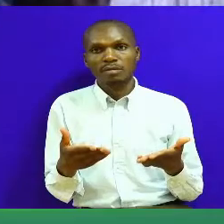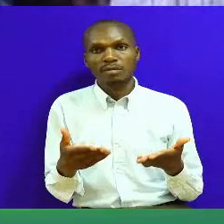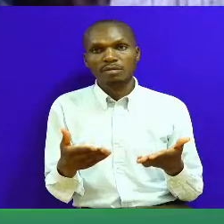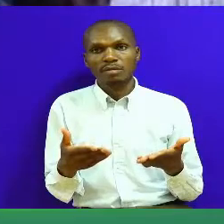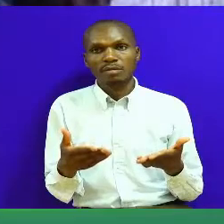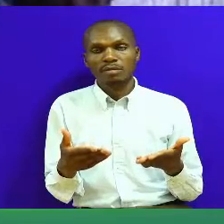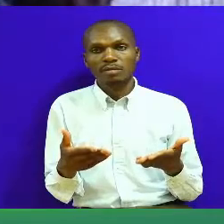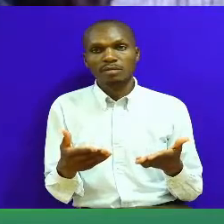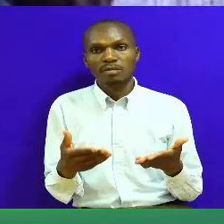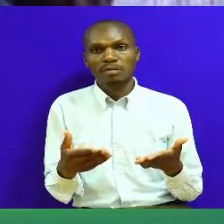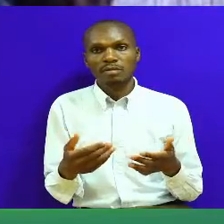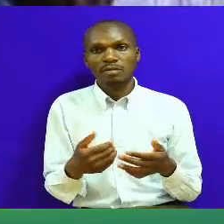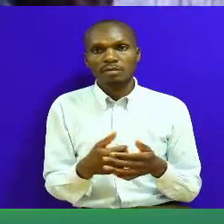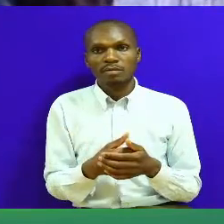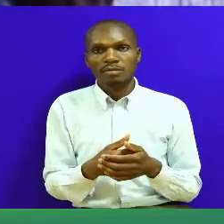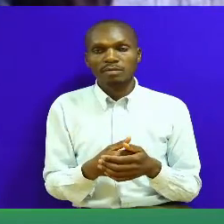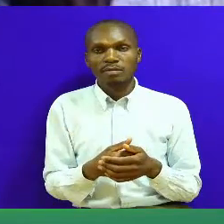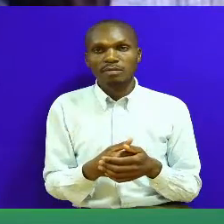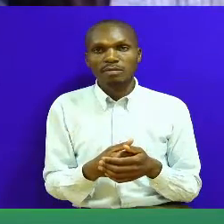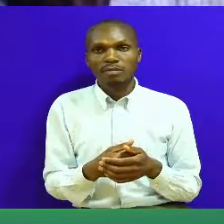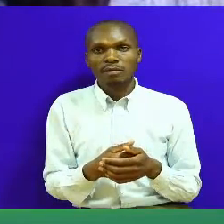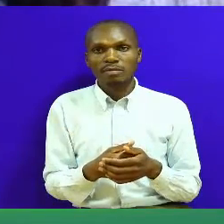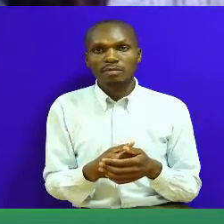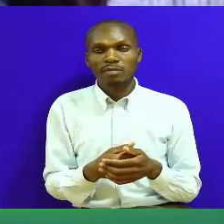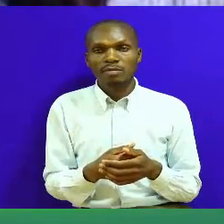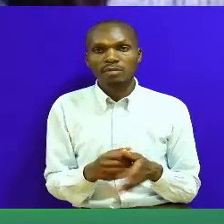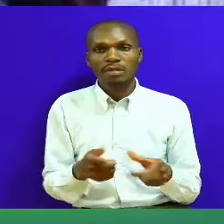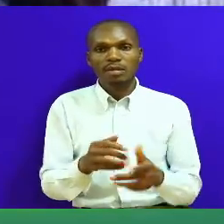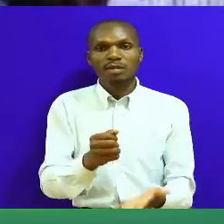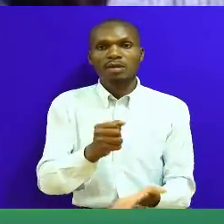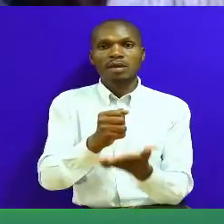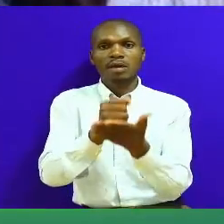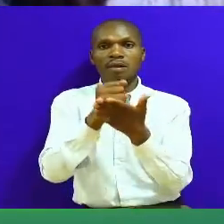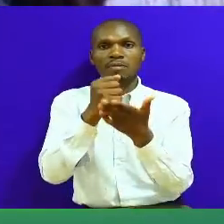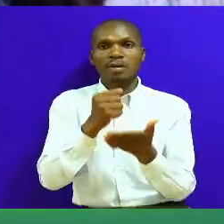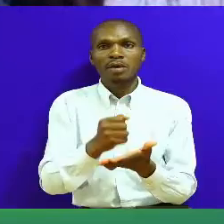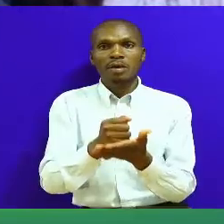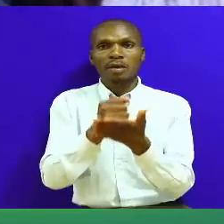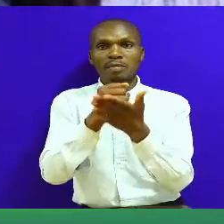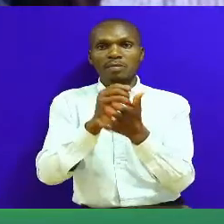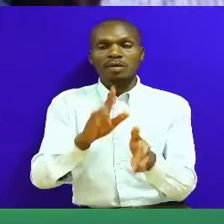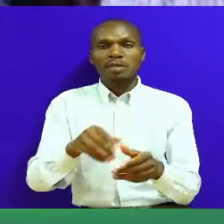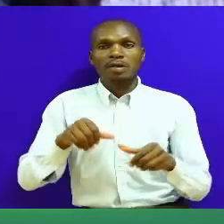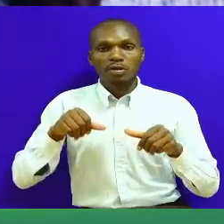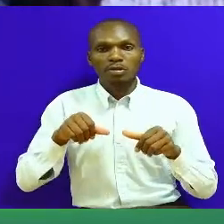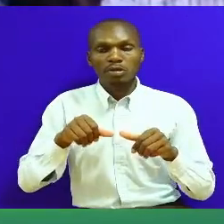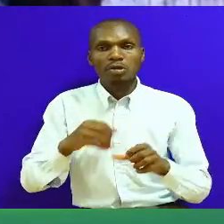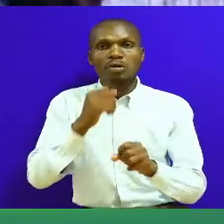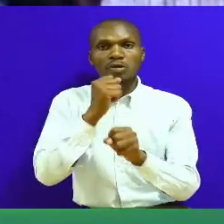antibiotics, and the fluids that would help in day-to-day running of the operations, for example, the